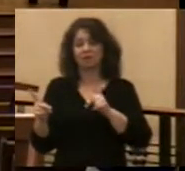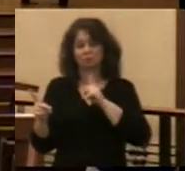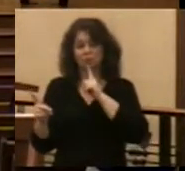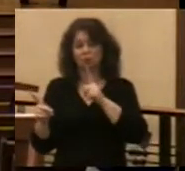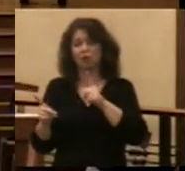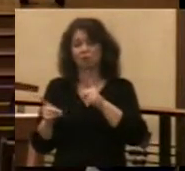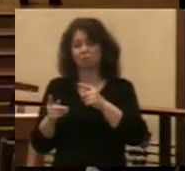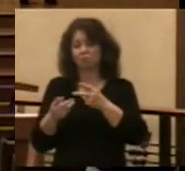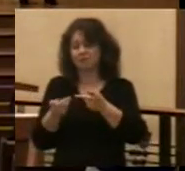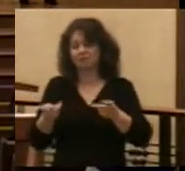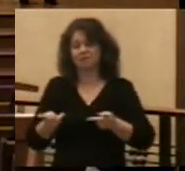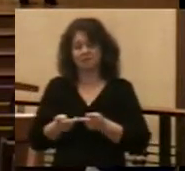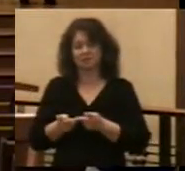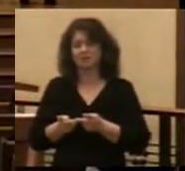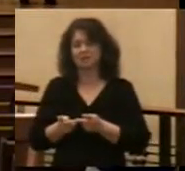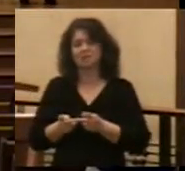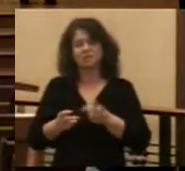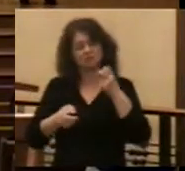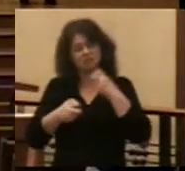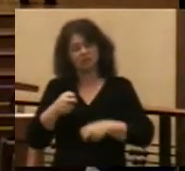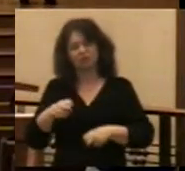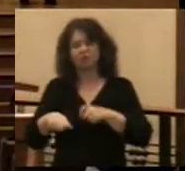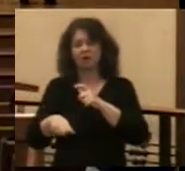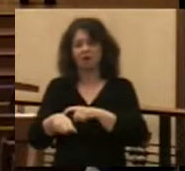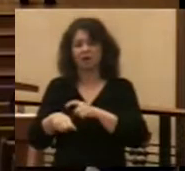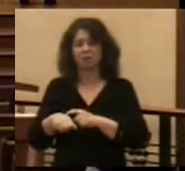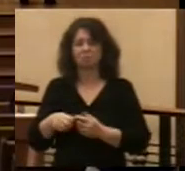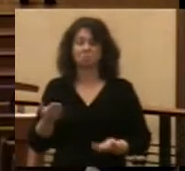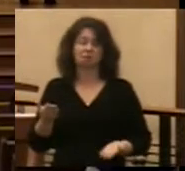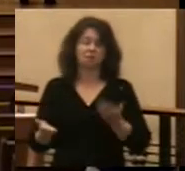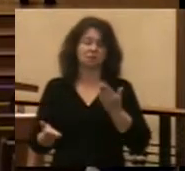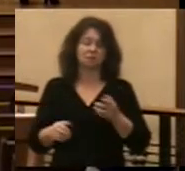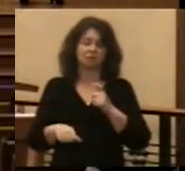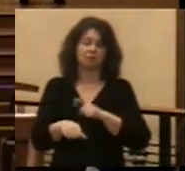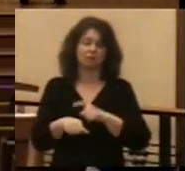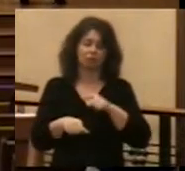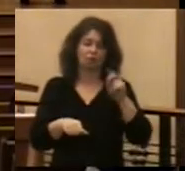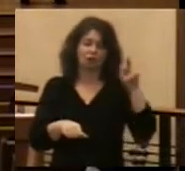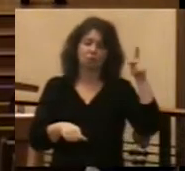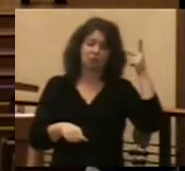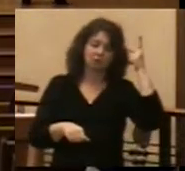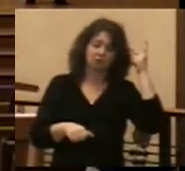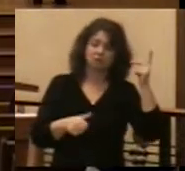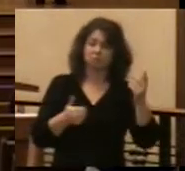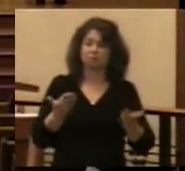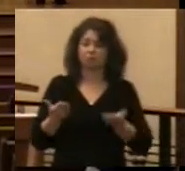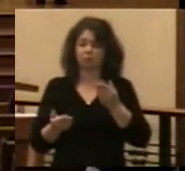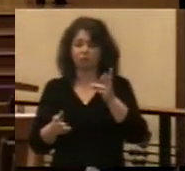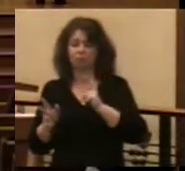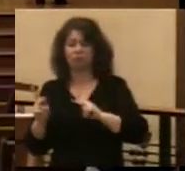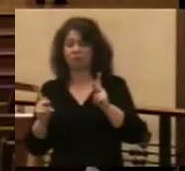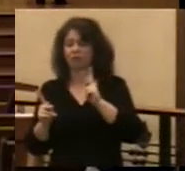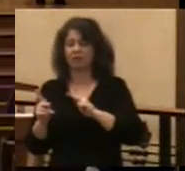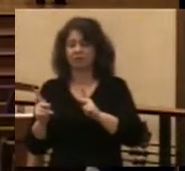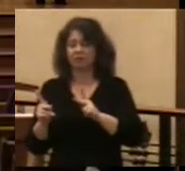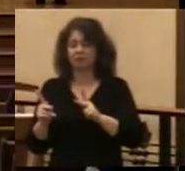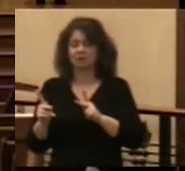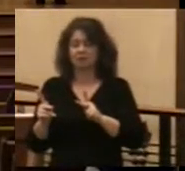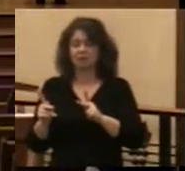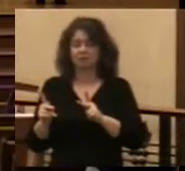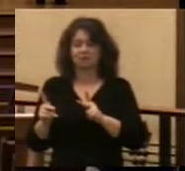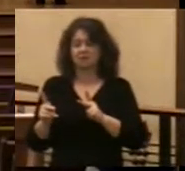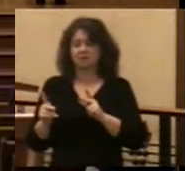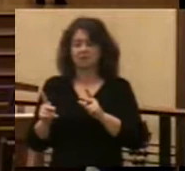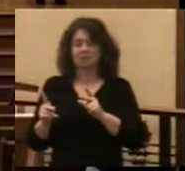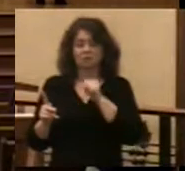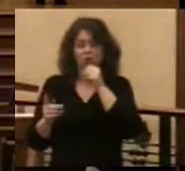of reckoning for our political leaders or places of exile that those displaced from their homes in the fires